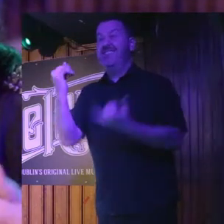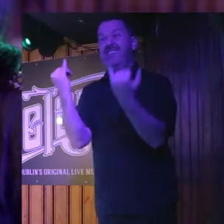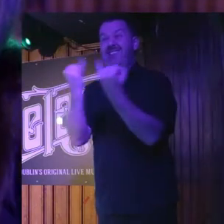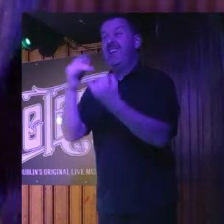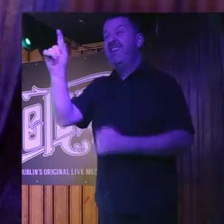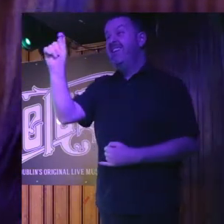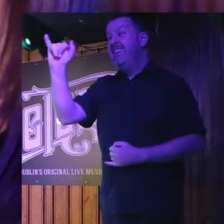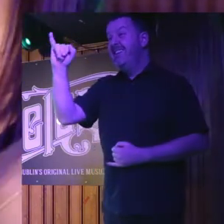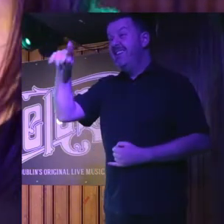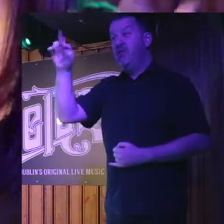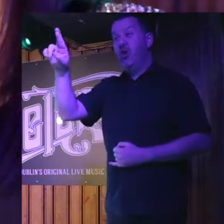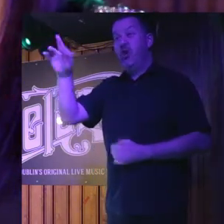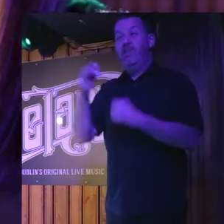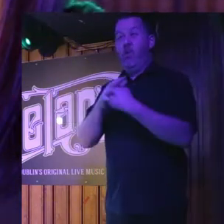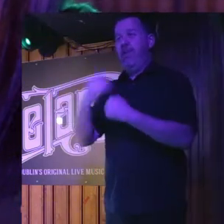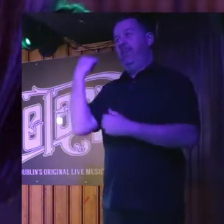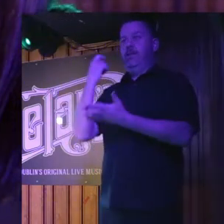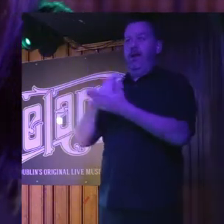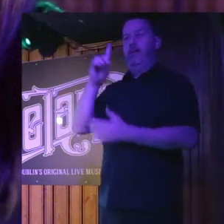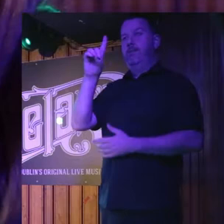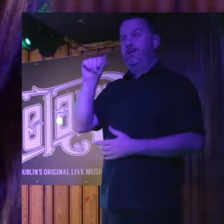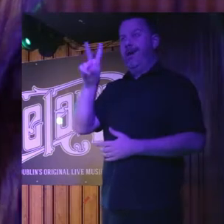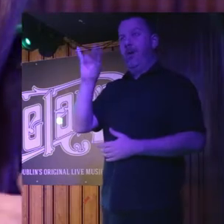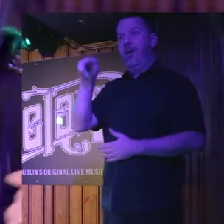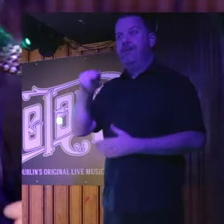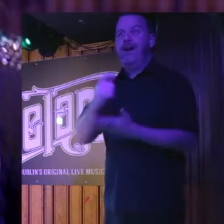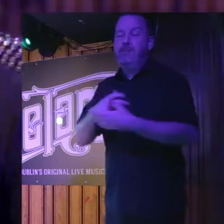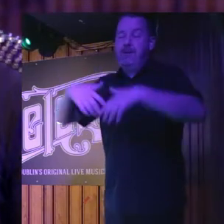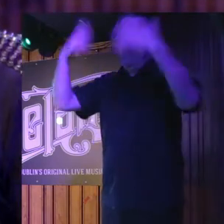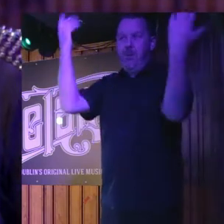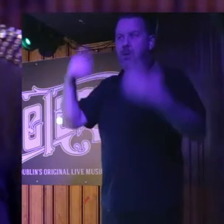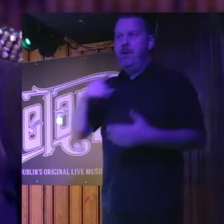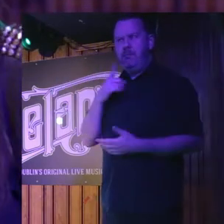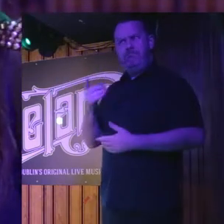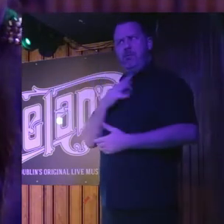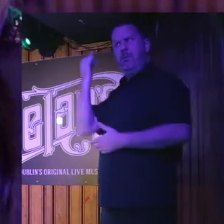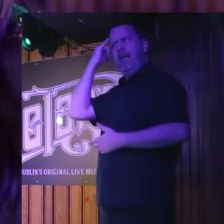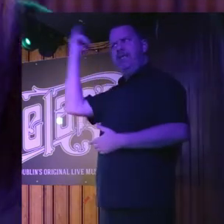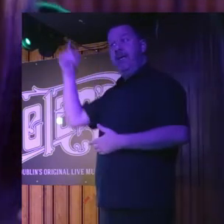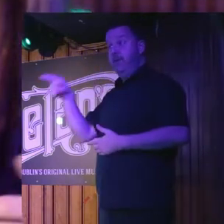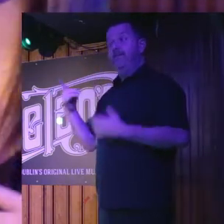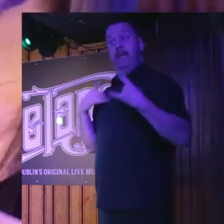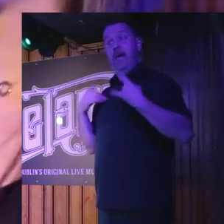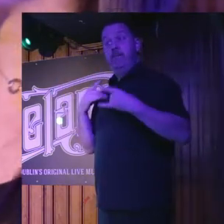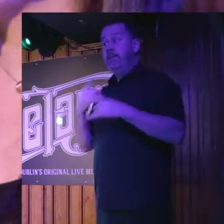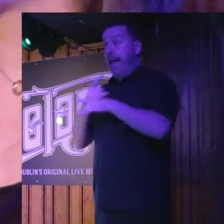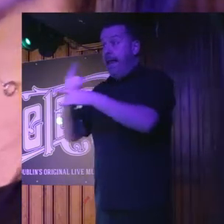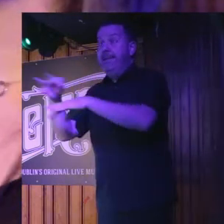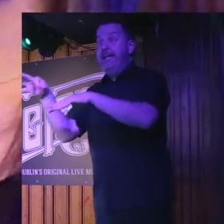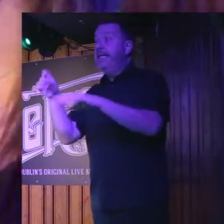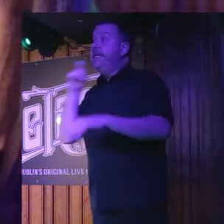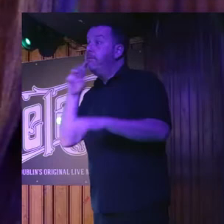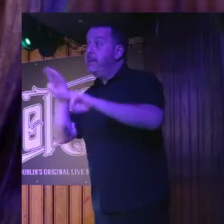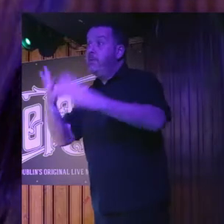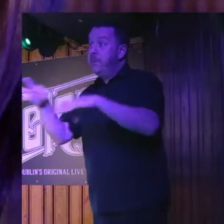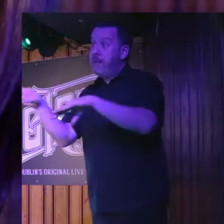will. He could have been onto something with this one, I don't know. So he seems to have been really happy to try and help hearing people get set up, but not so much